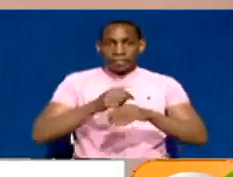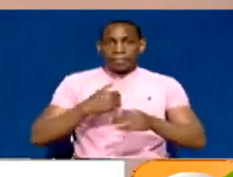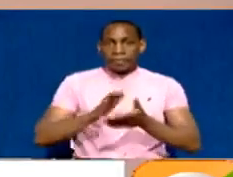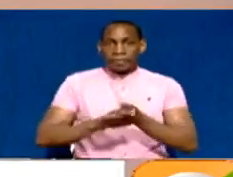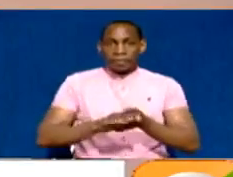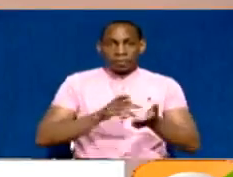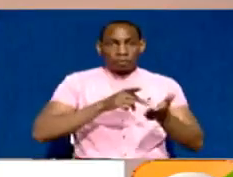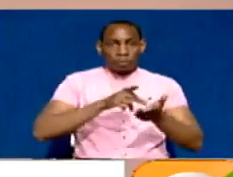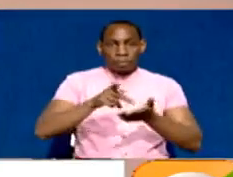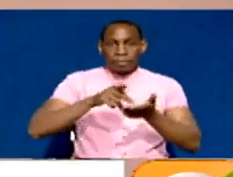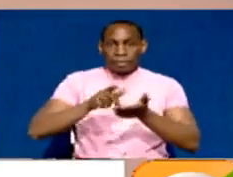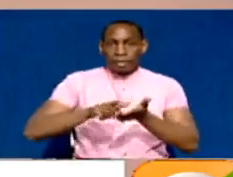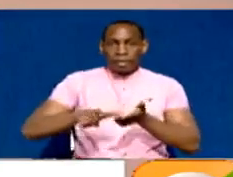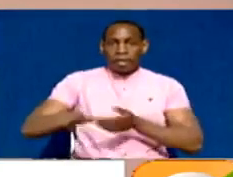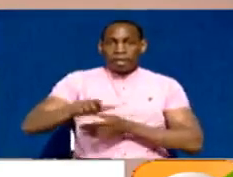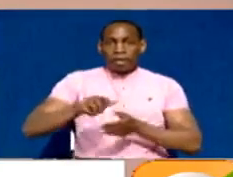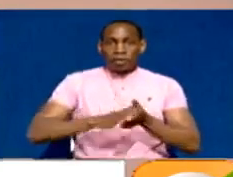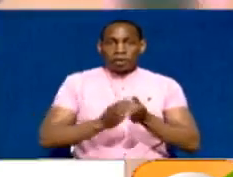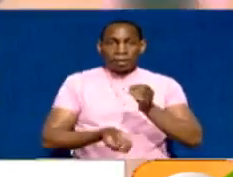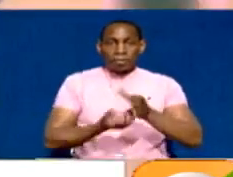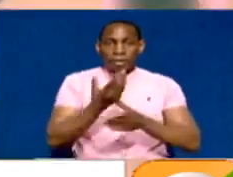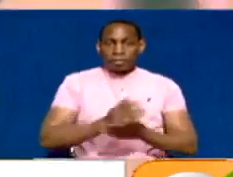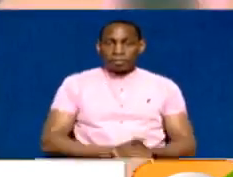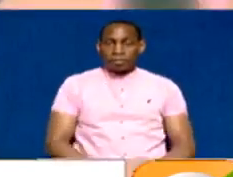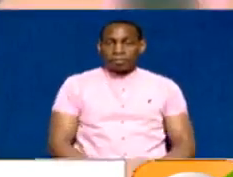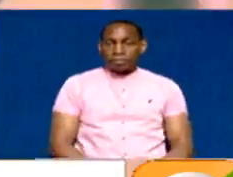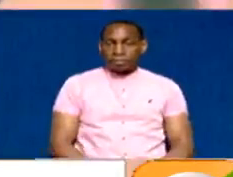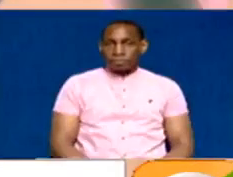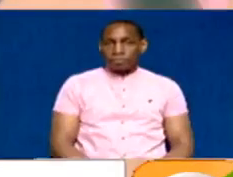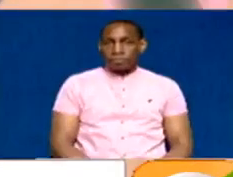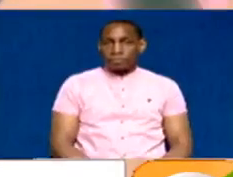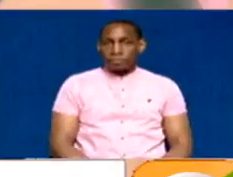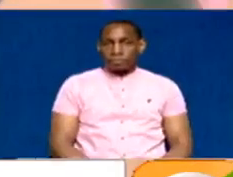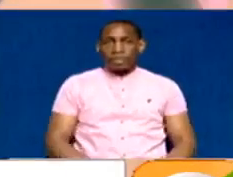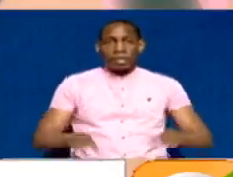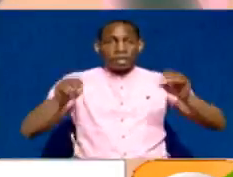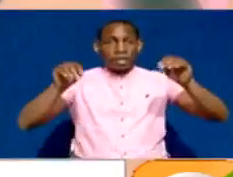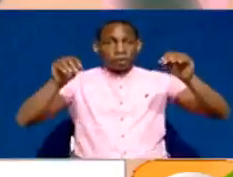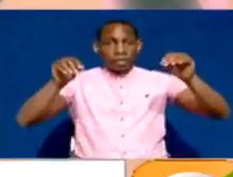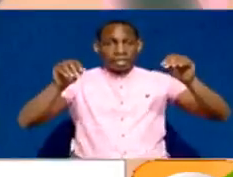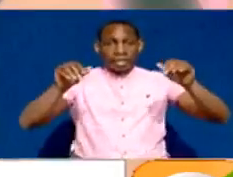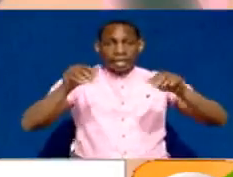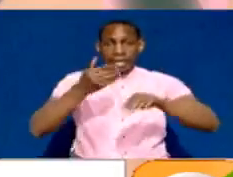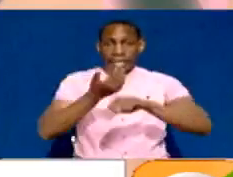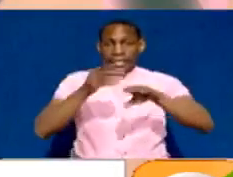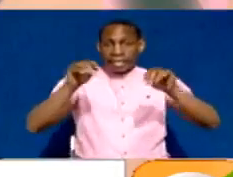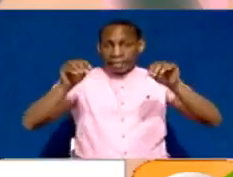up local clinker production. The quality of clinker